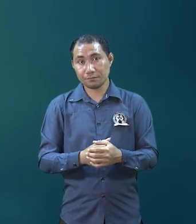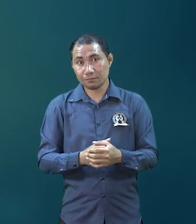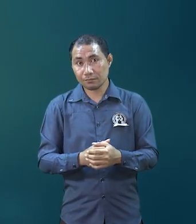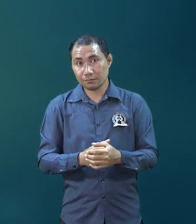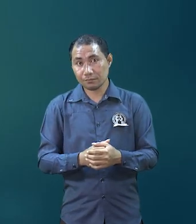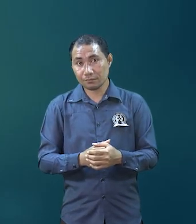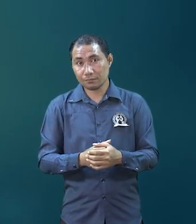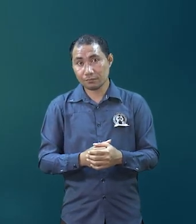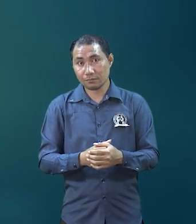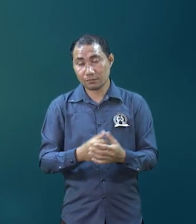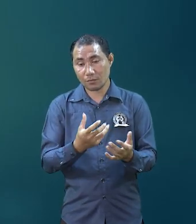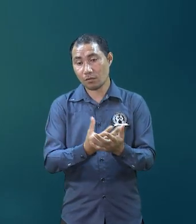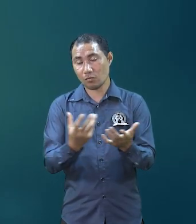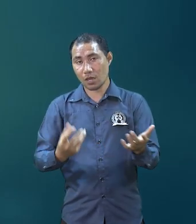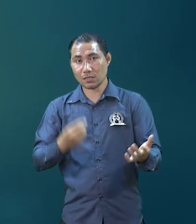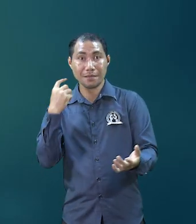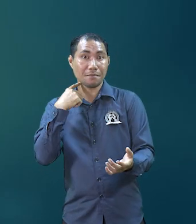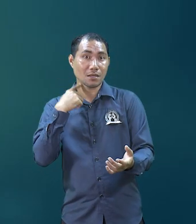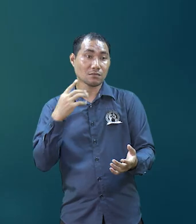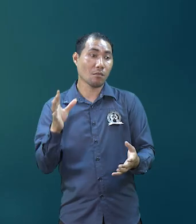to prepare for cooking.